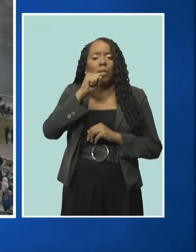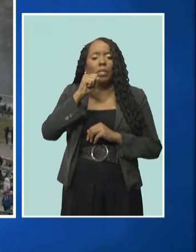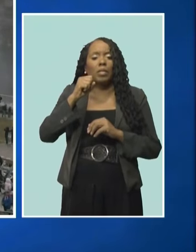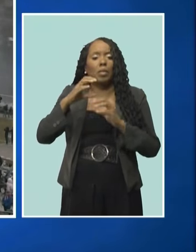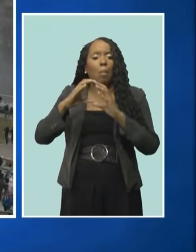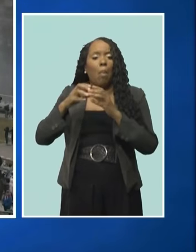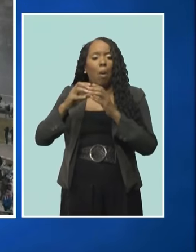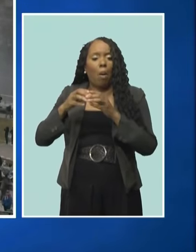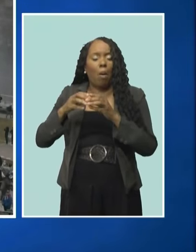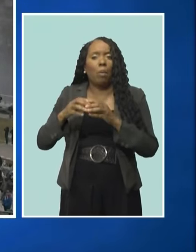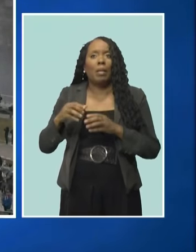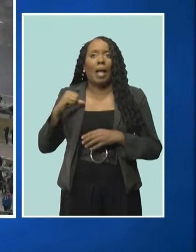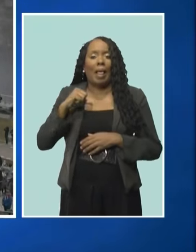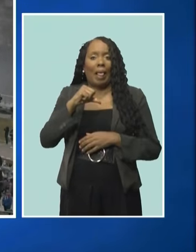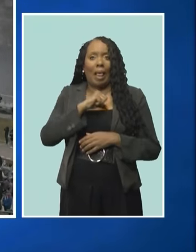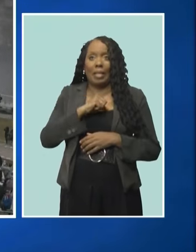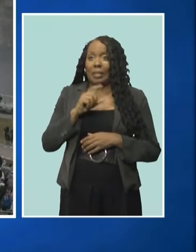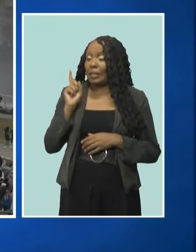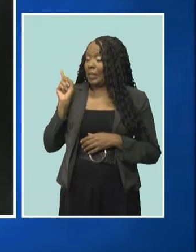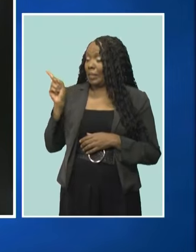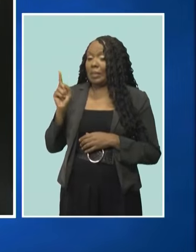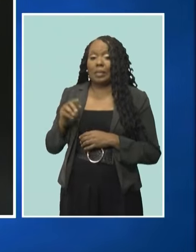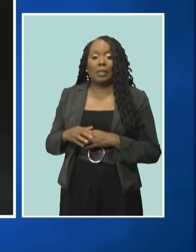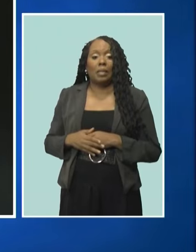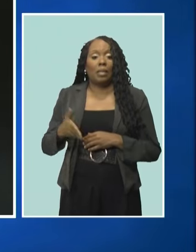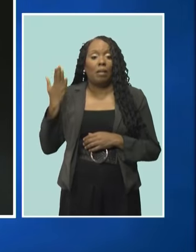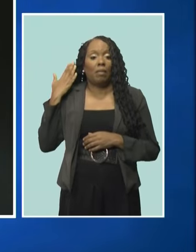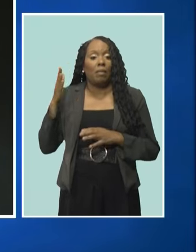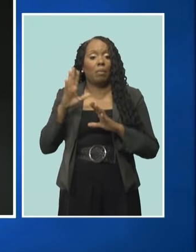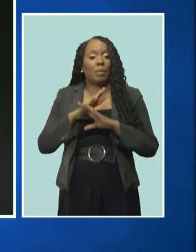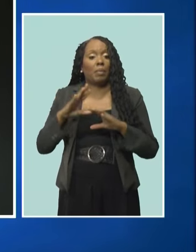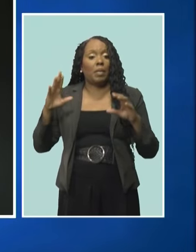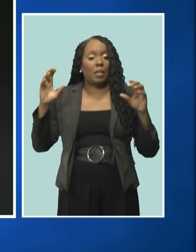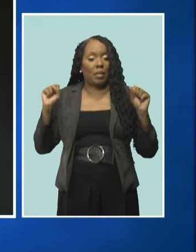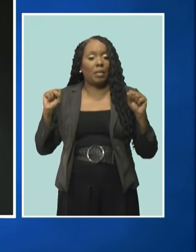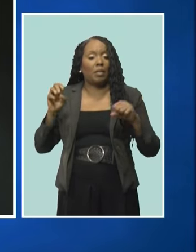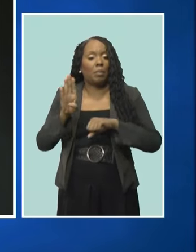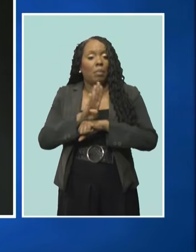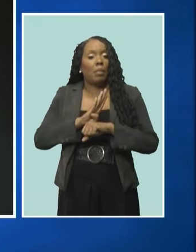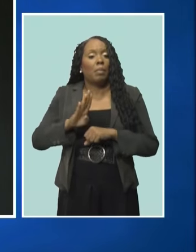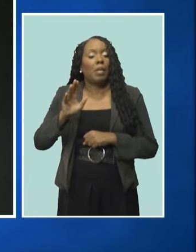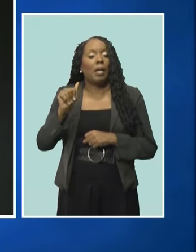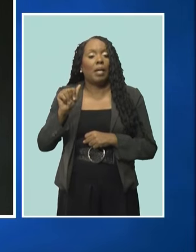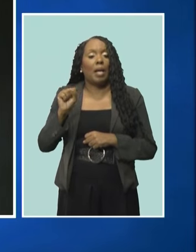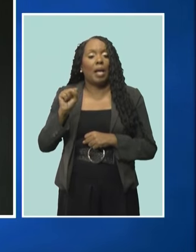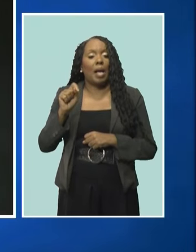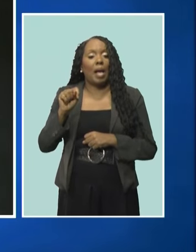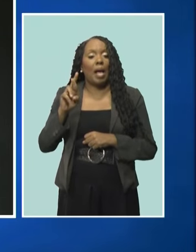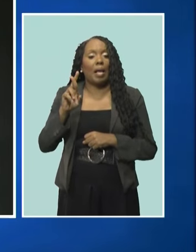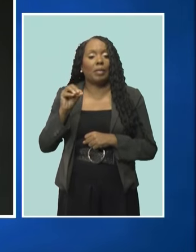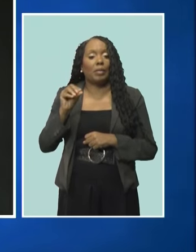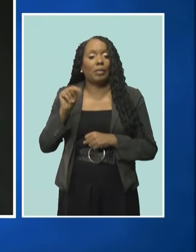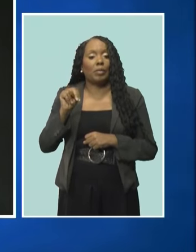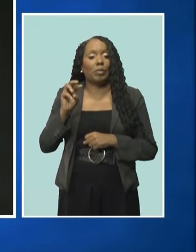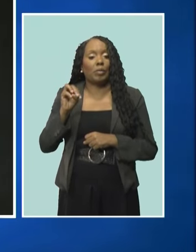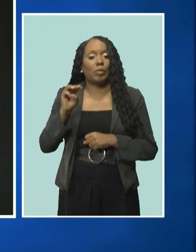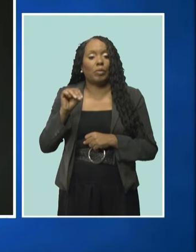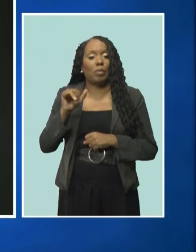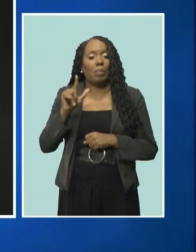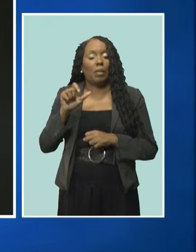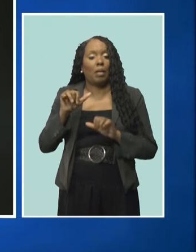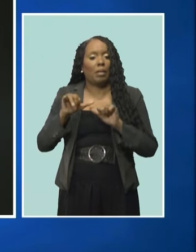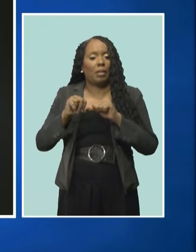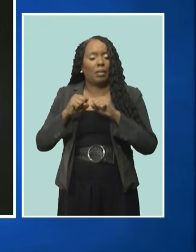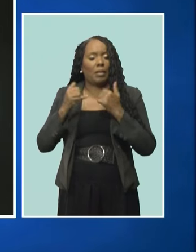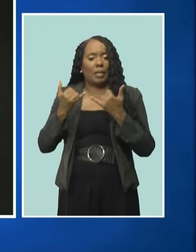Atlanta. Astrology enthusiast and former president of the Barbados Astronomical Society, Ricardo Small, explained that Barbados